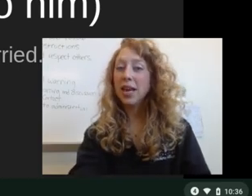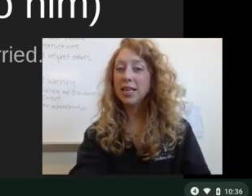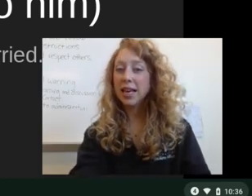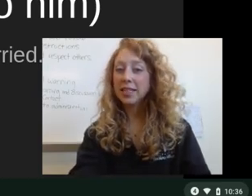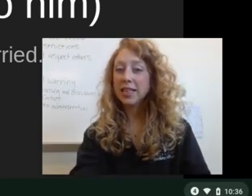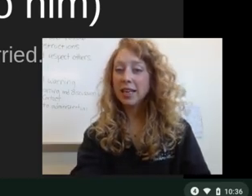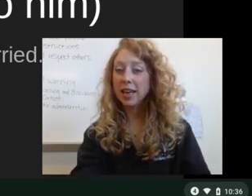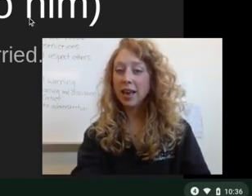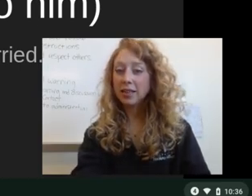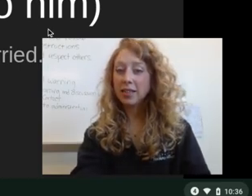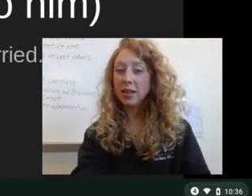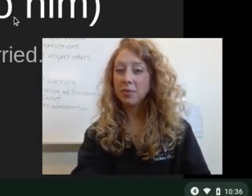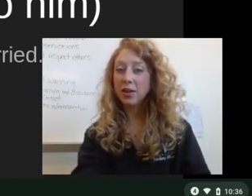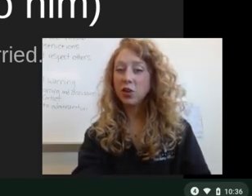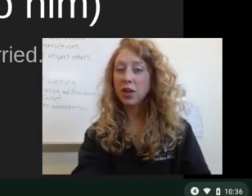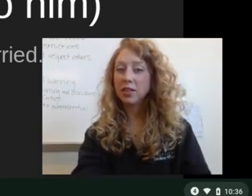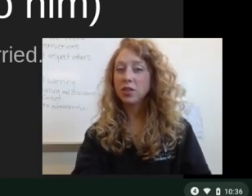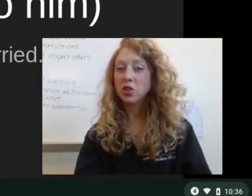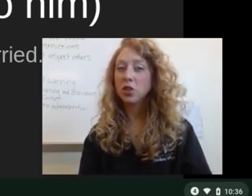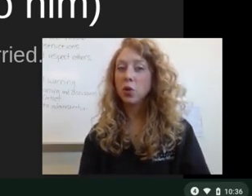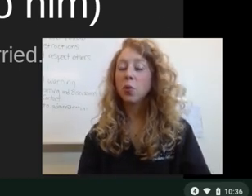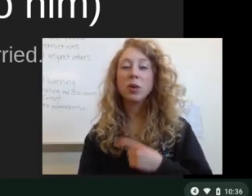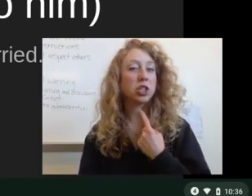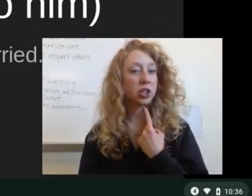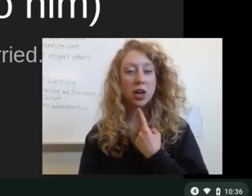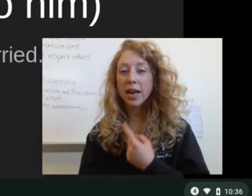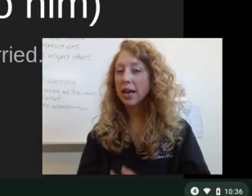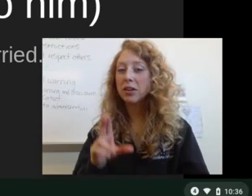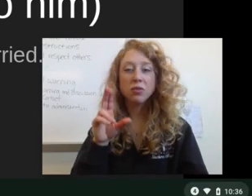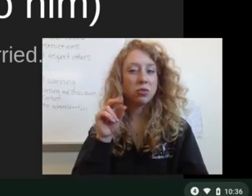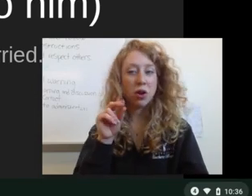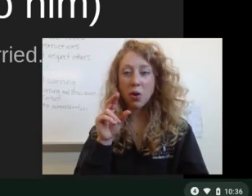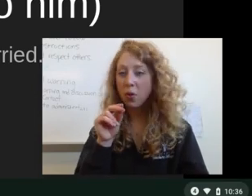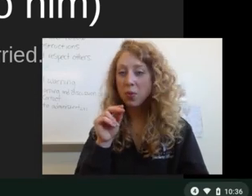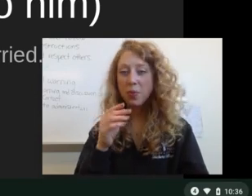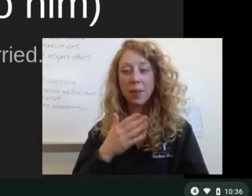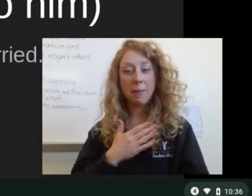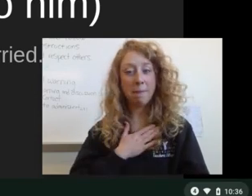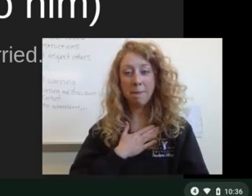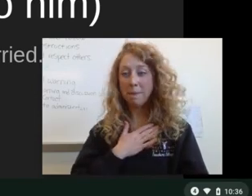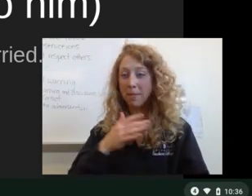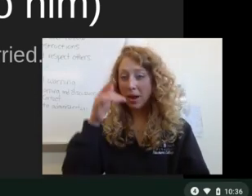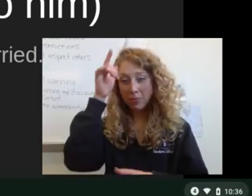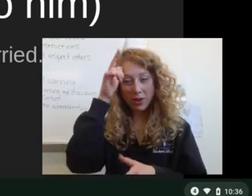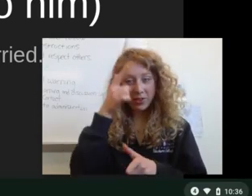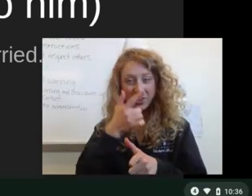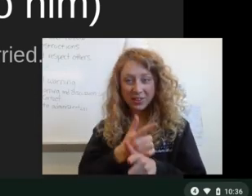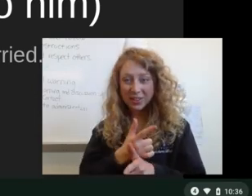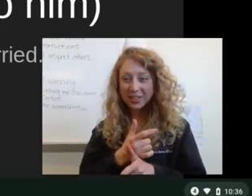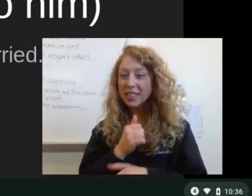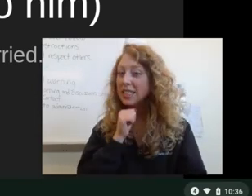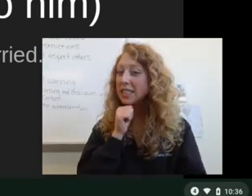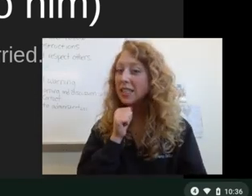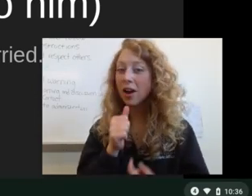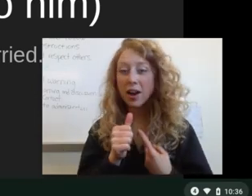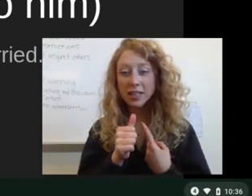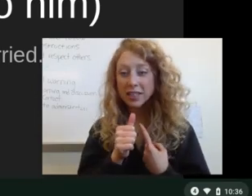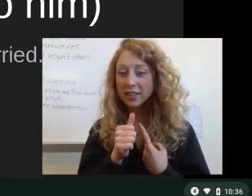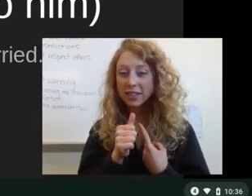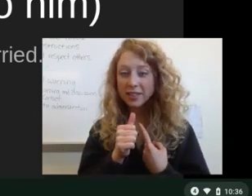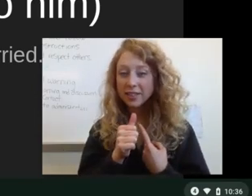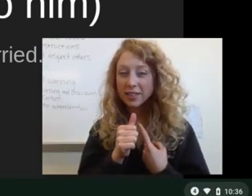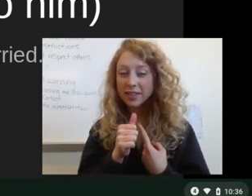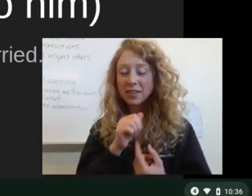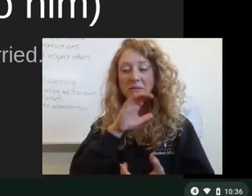and we indexed again to him in your answer. So we shook our head. No, my brother,